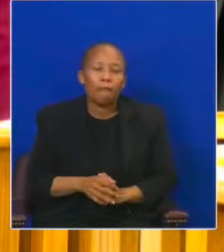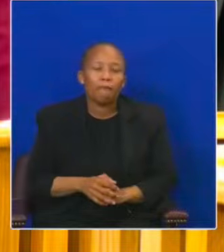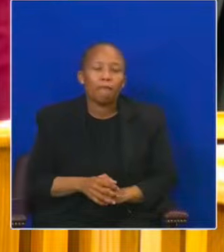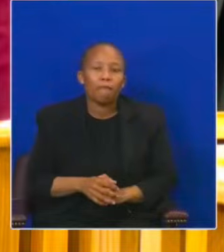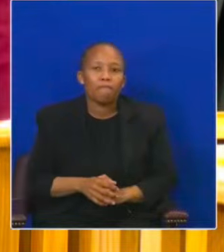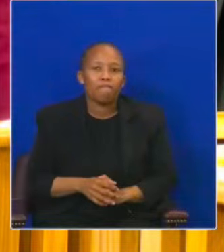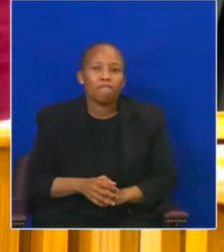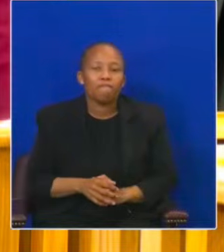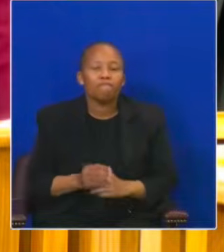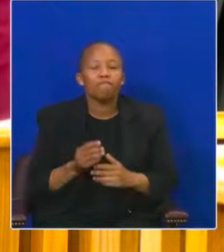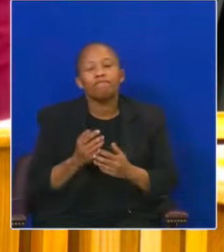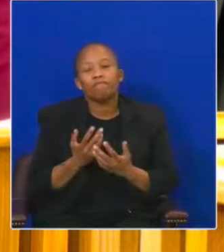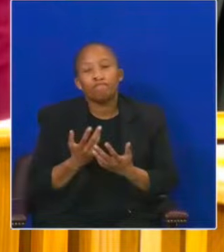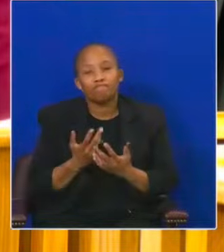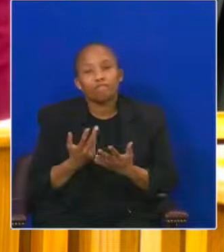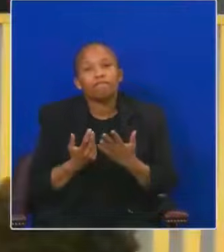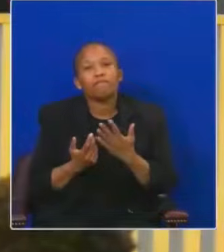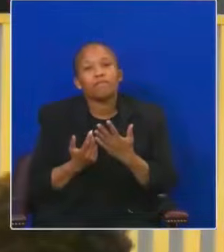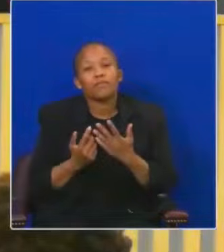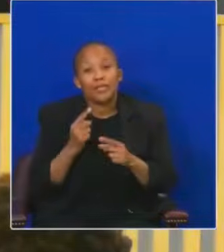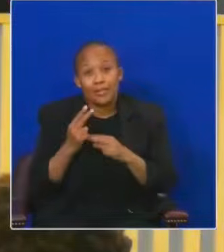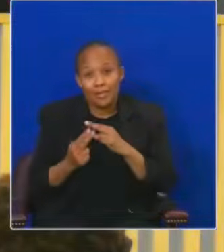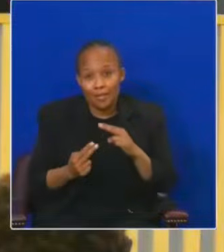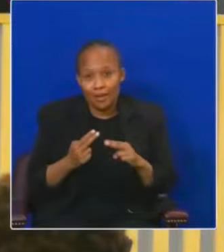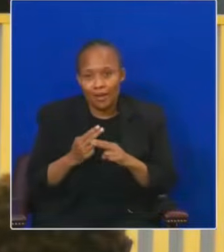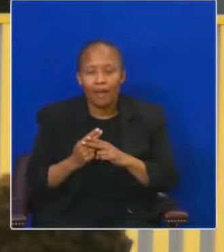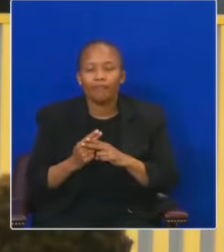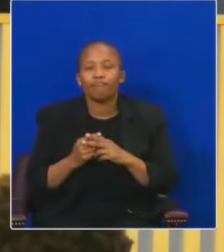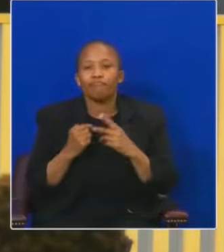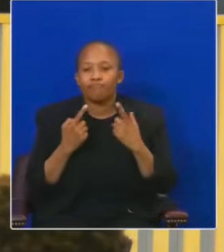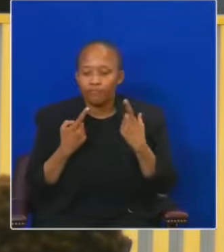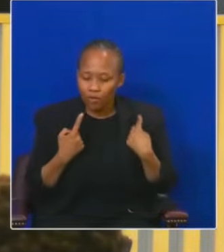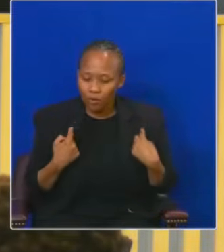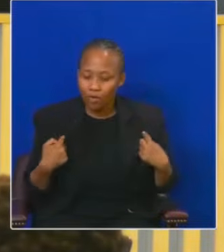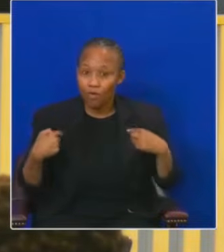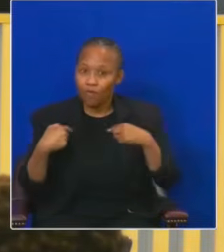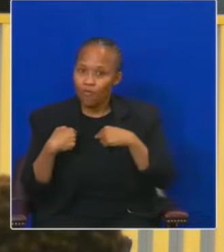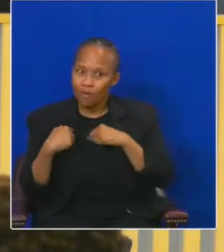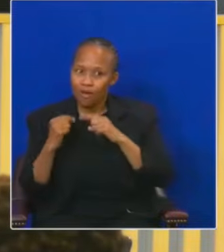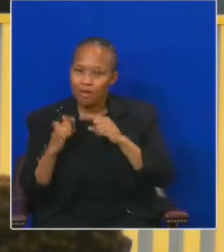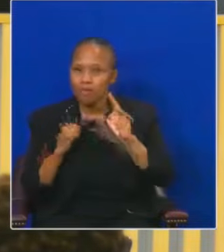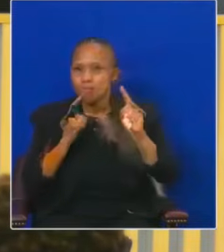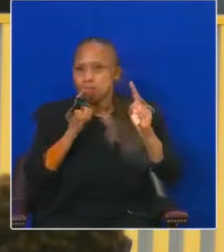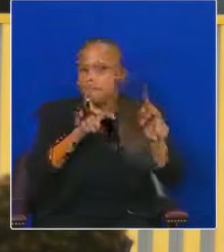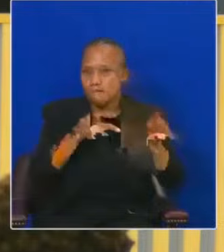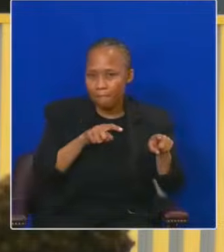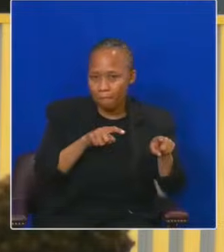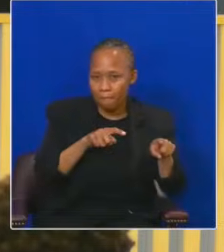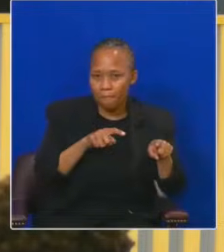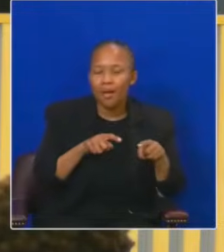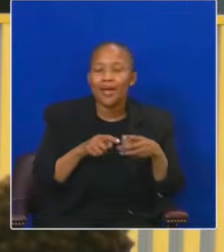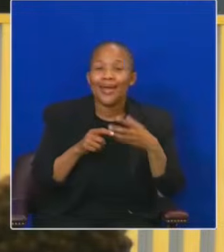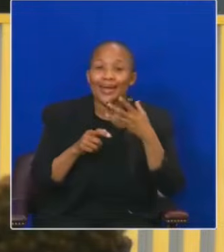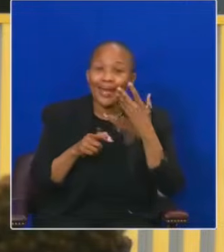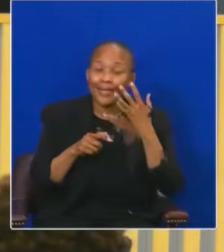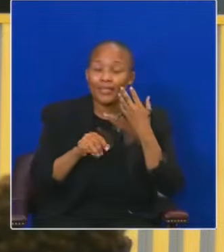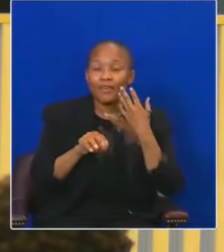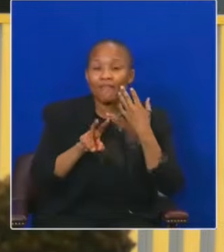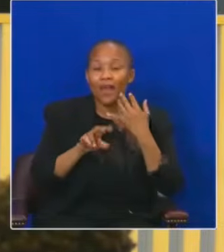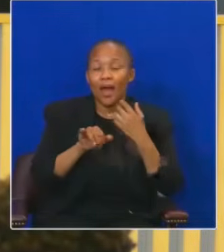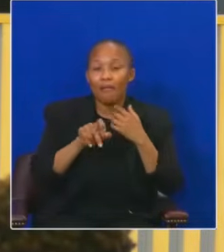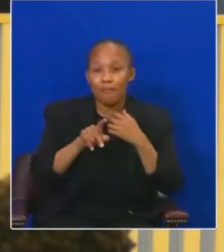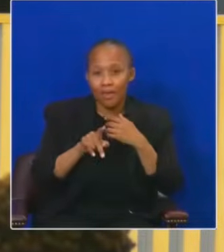proceeded again to CAT VIP security offices, whereby it